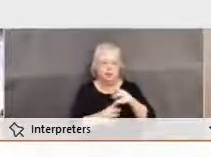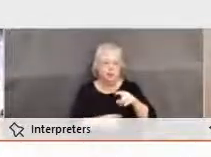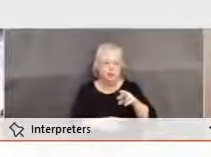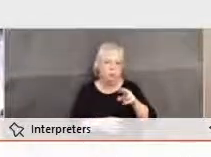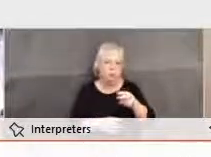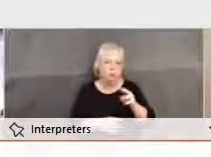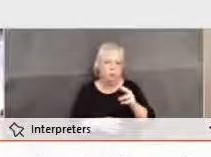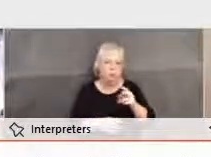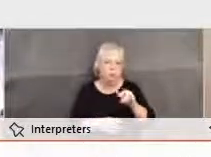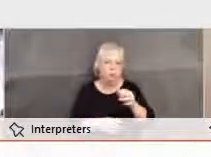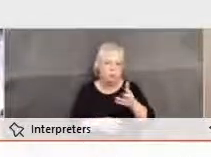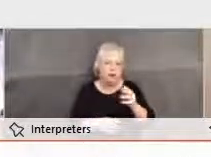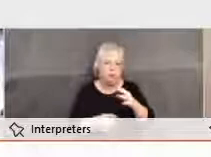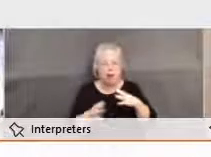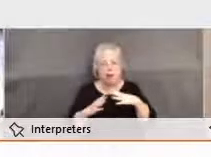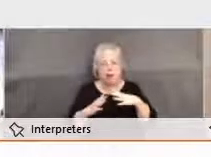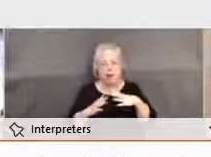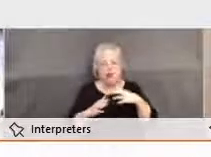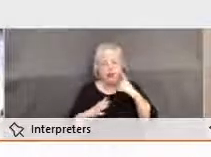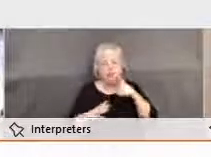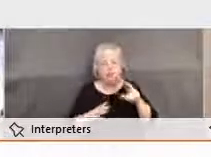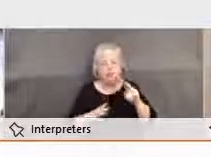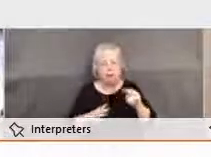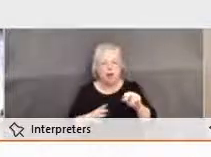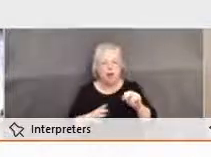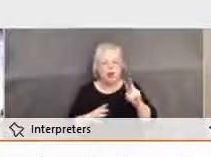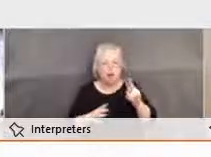So with that, I will open to questions.